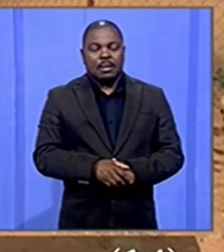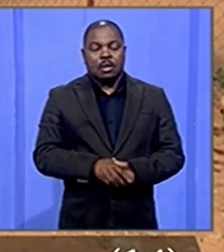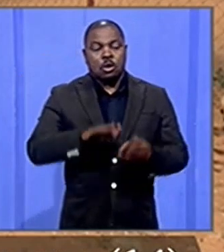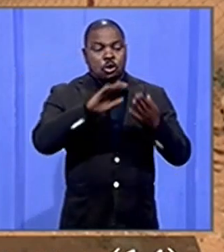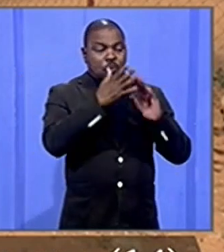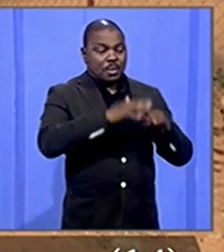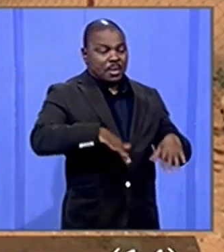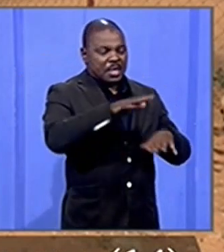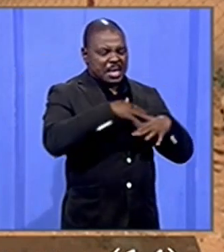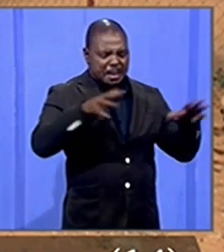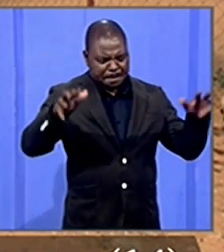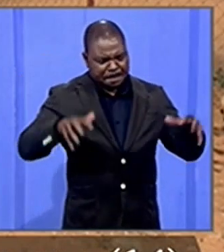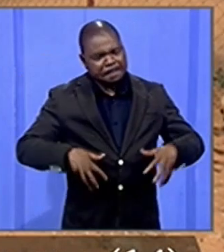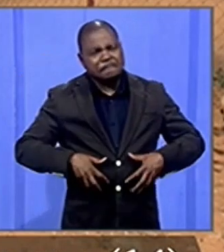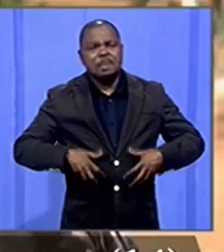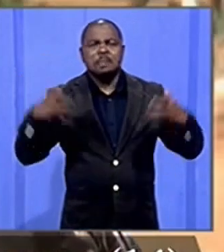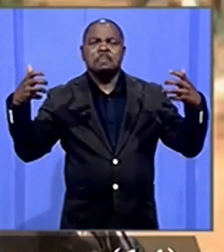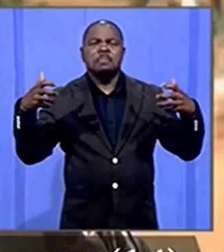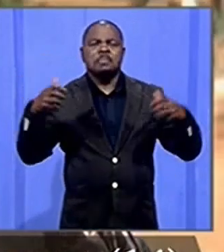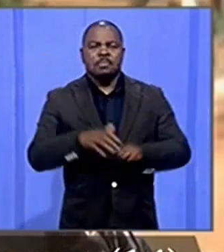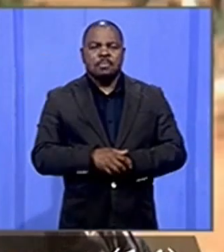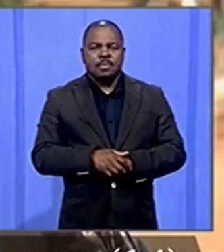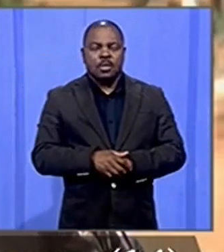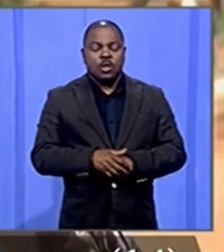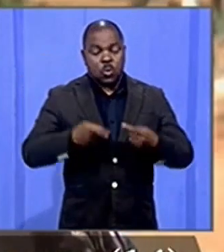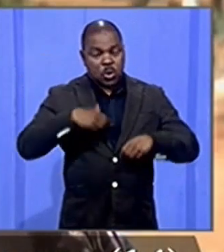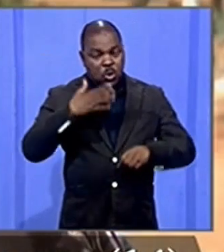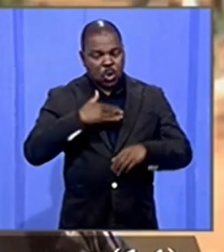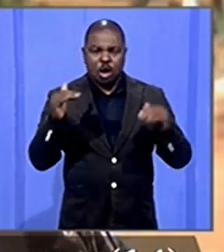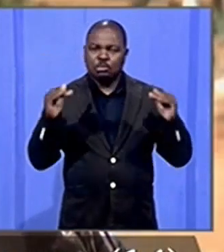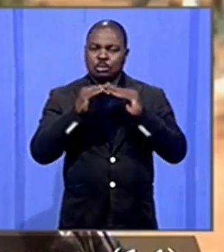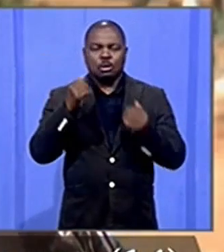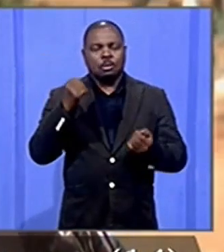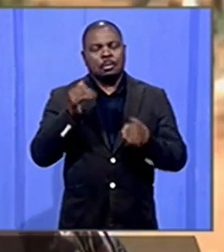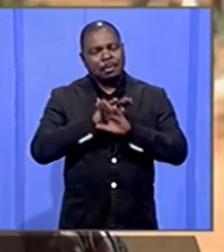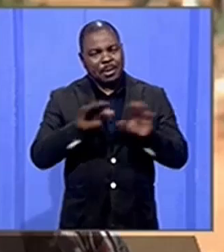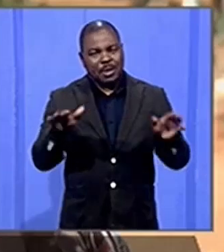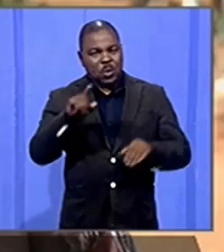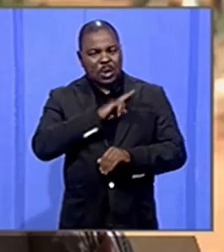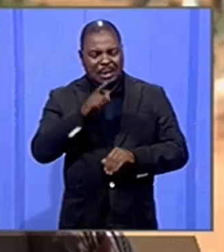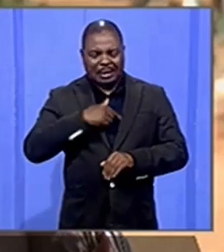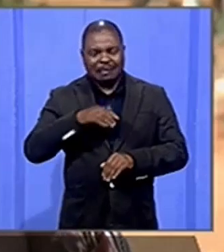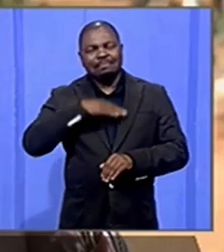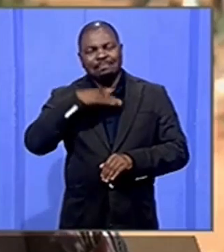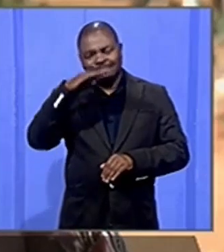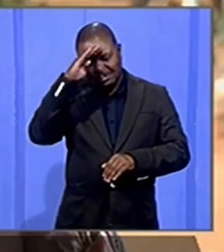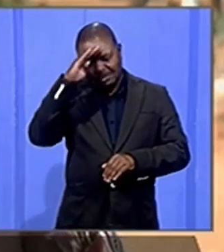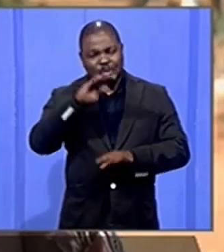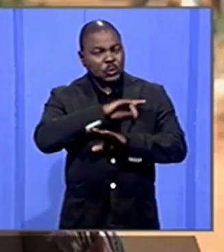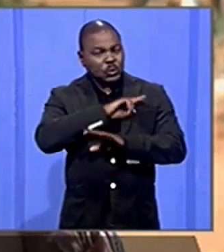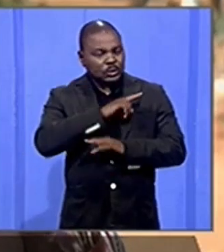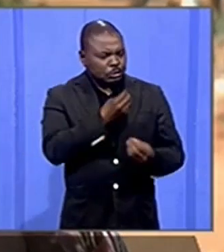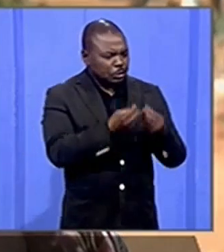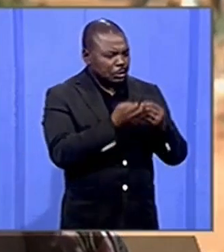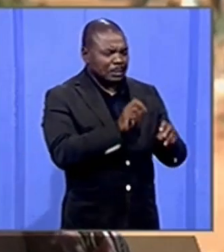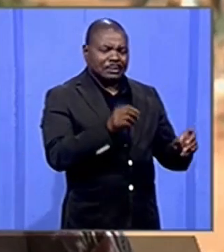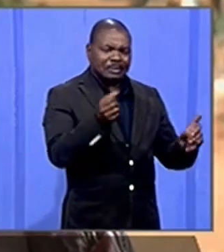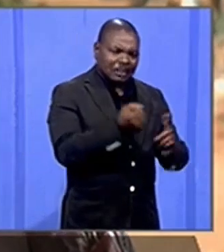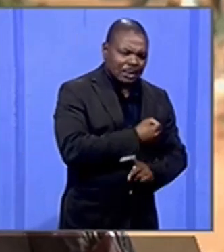ba ntšha miši ka dinko. Batla justice because re lapile ke di tshotlakako tsa bana tse